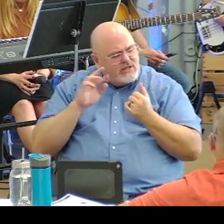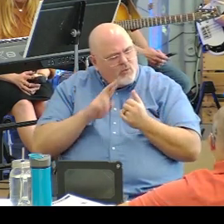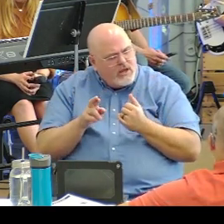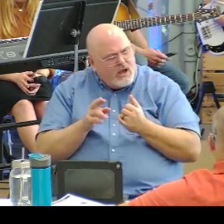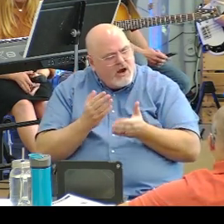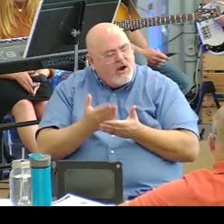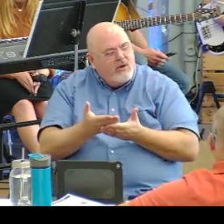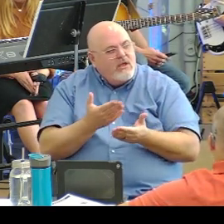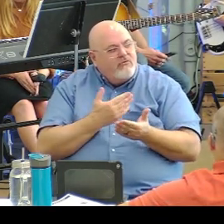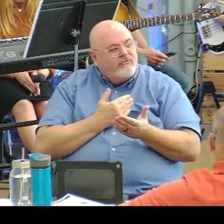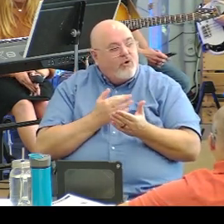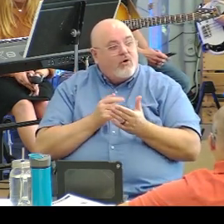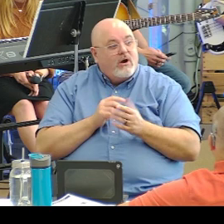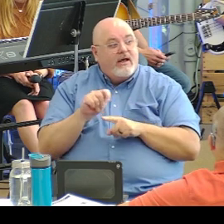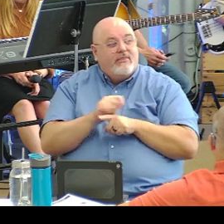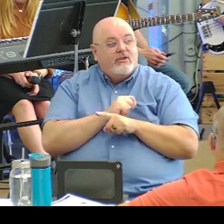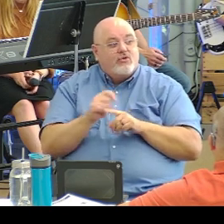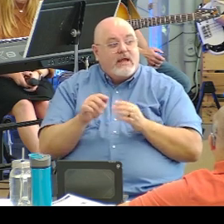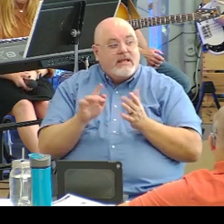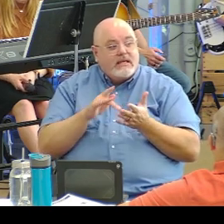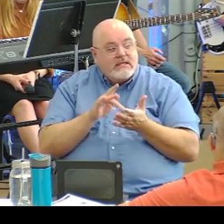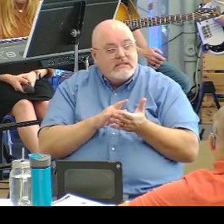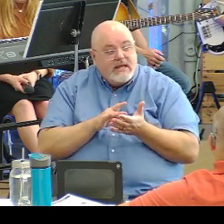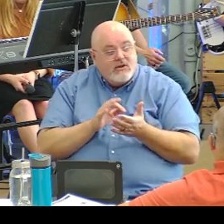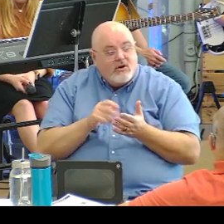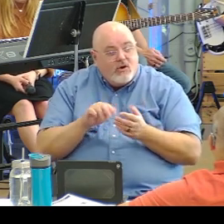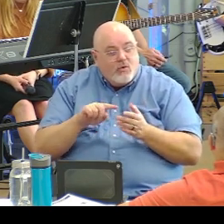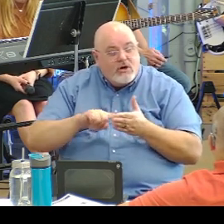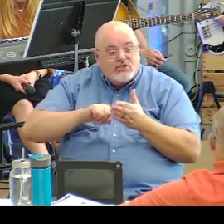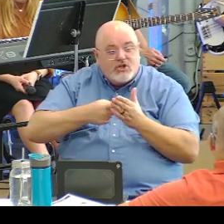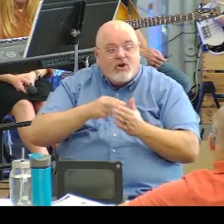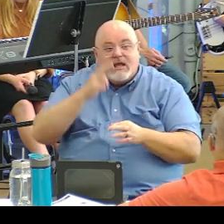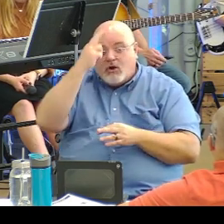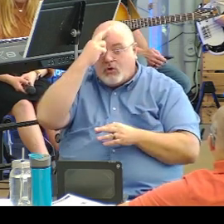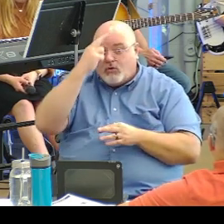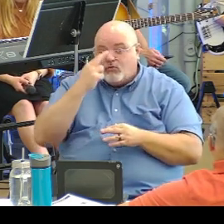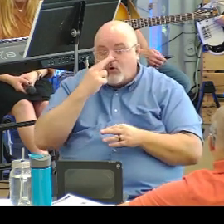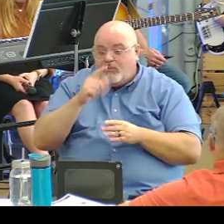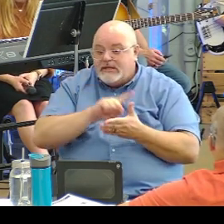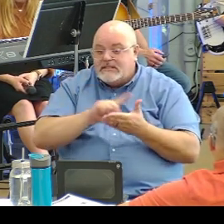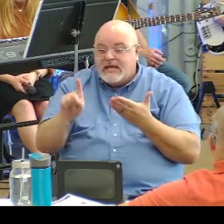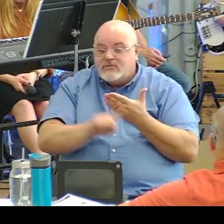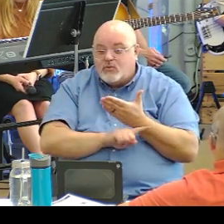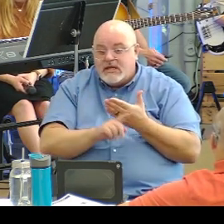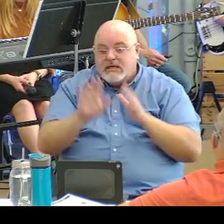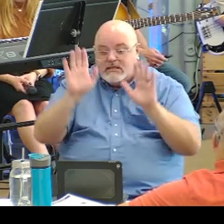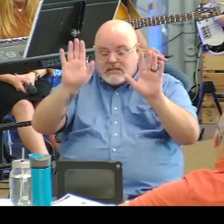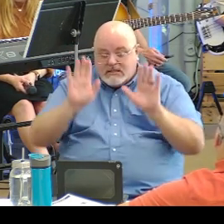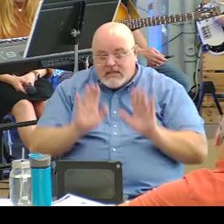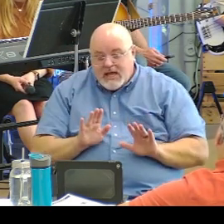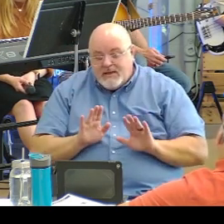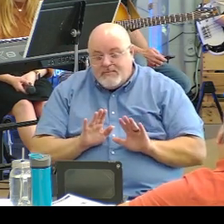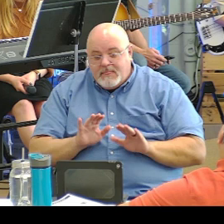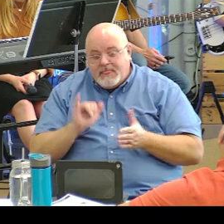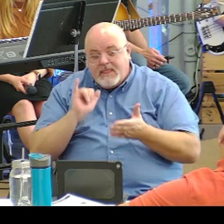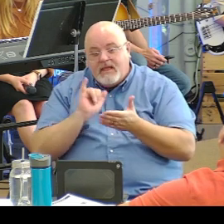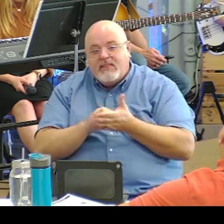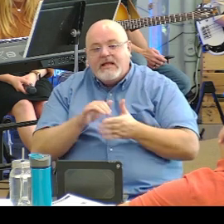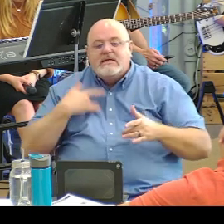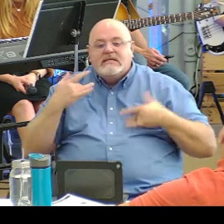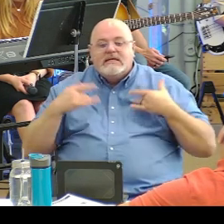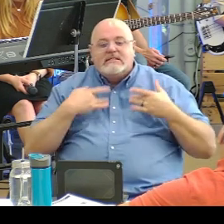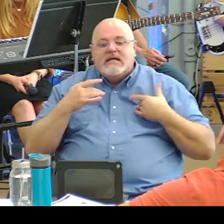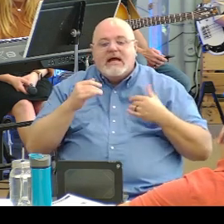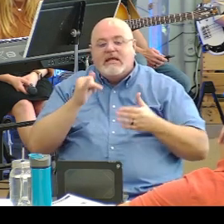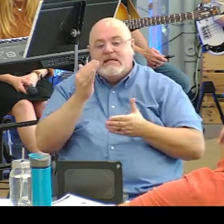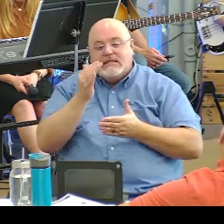before I get to the training center, one of the things I wanted to mention is we are starting Romans next Sunday, and that is an exciting series